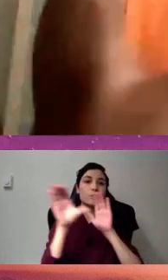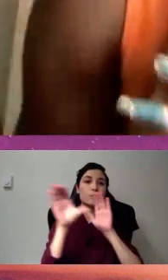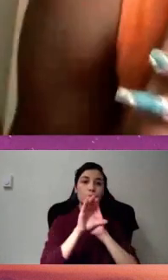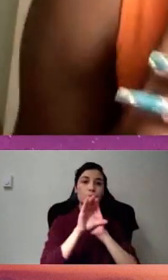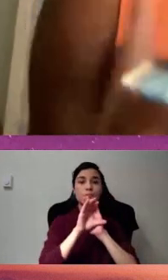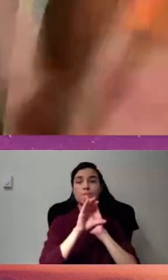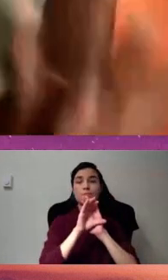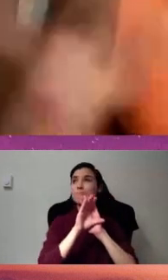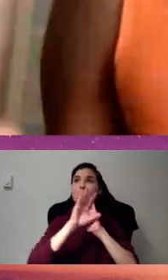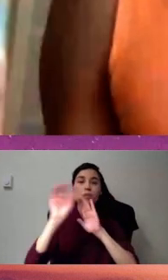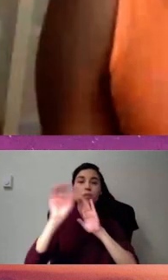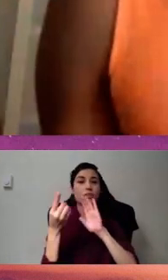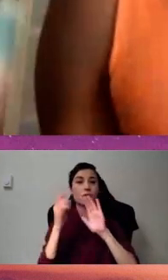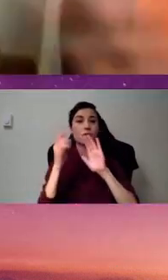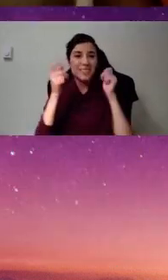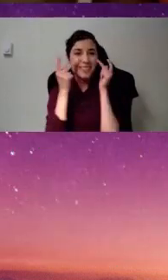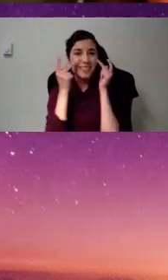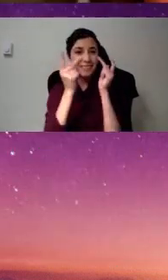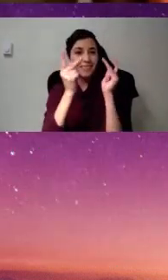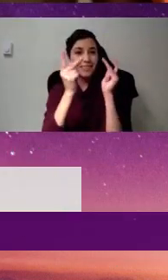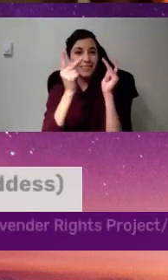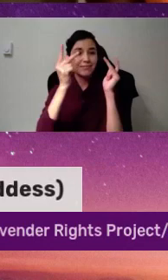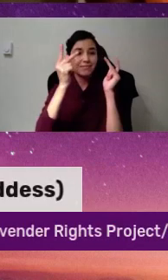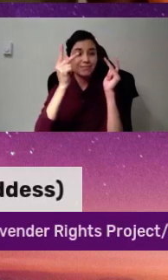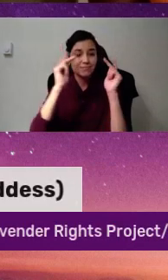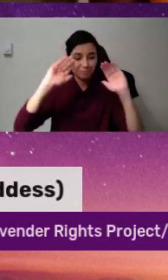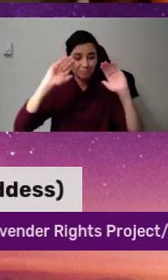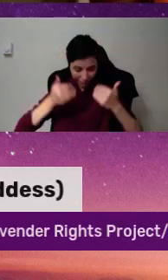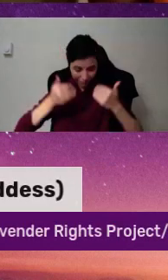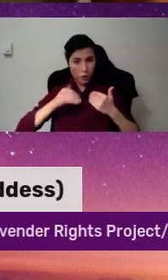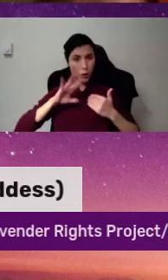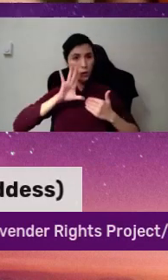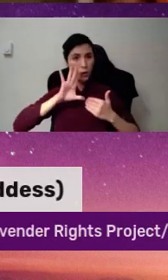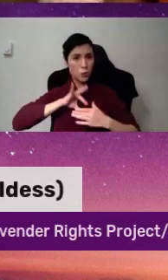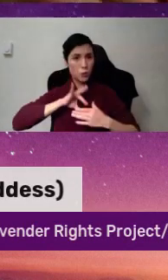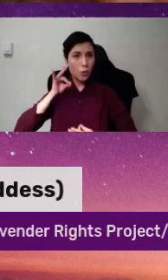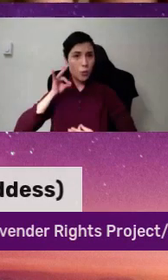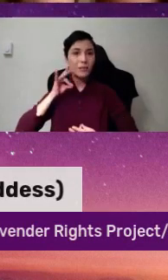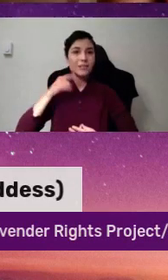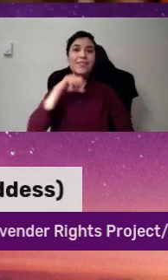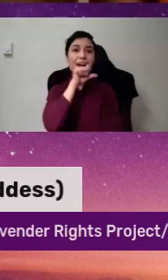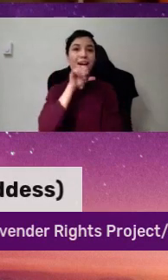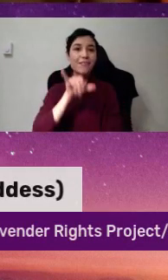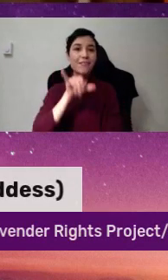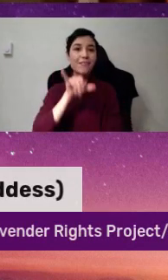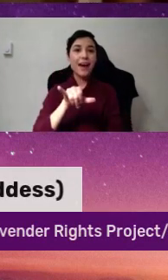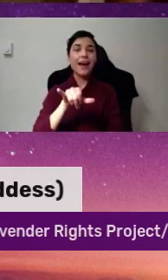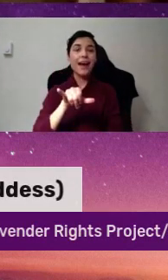just, you can see their souls. And I love it. Like you said, like seeing it in broad daylight, seeing it